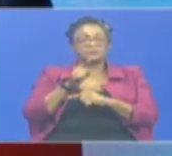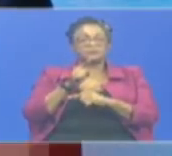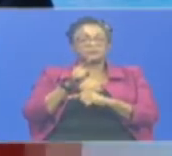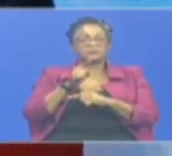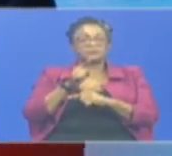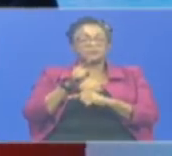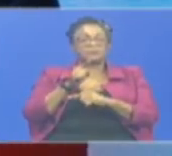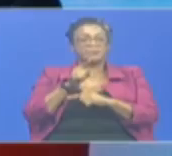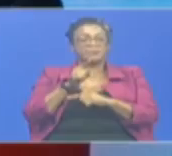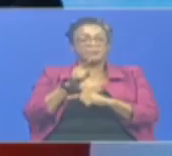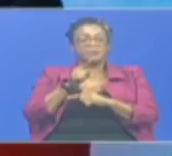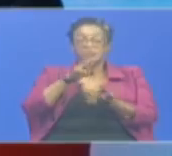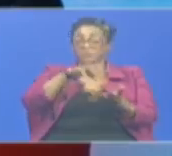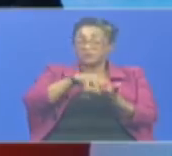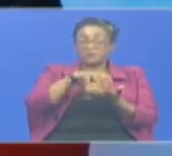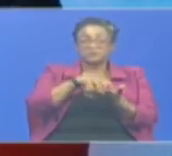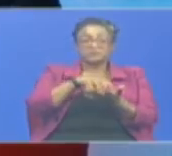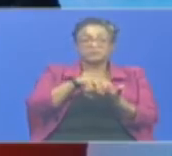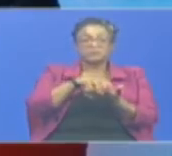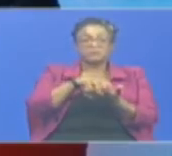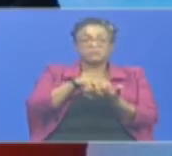Out of these cases, we have